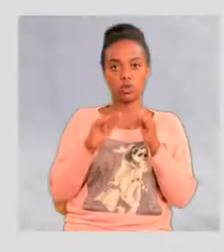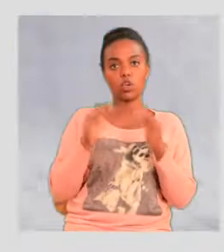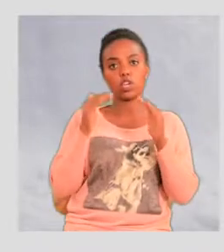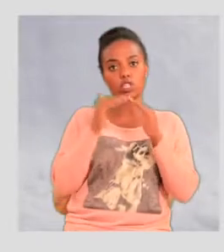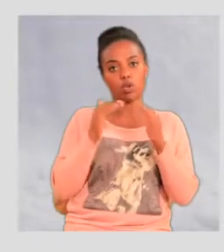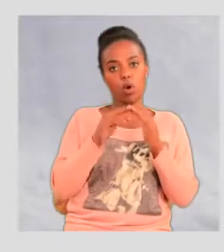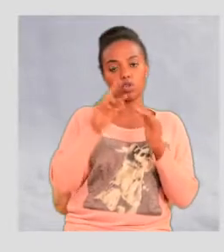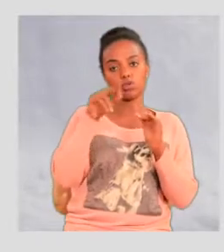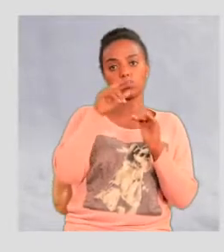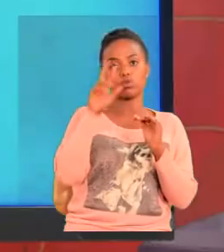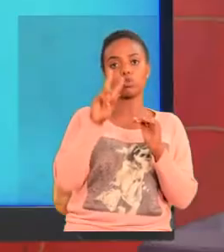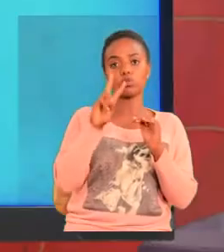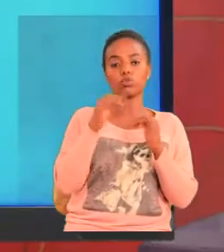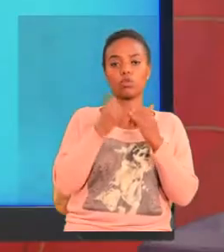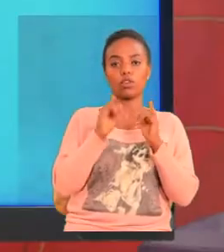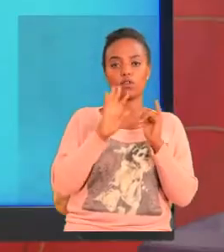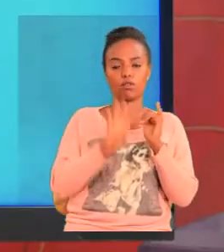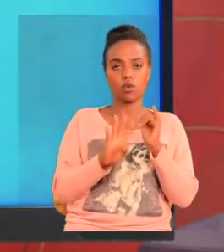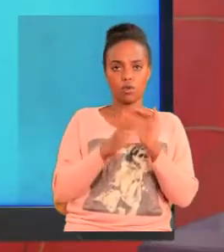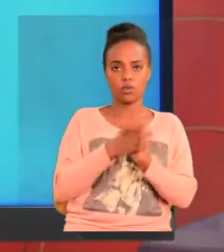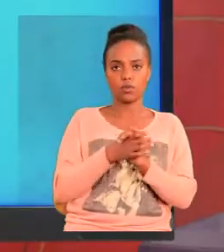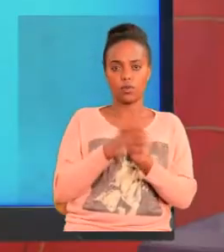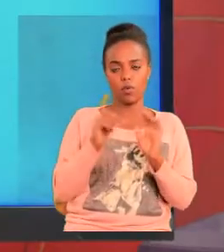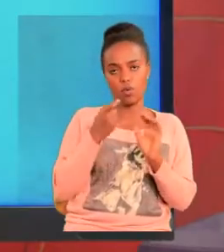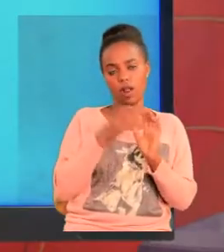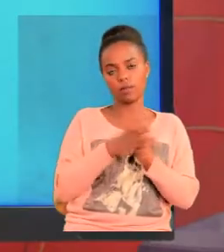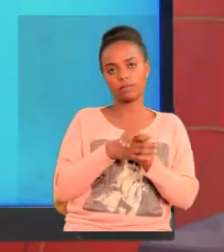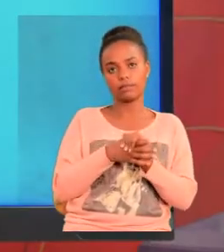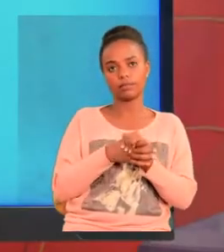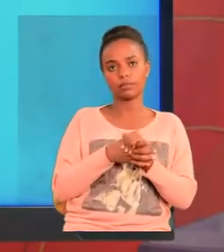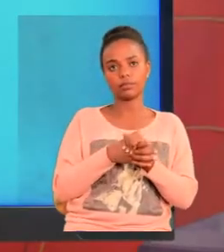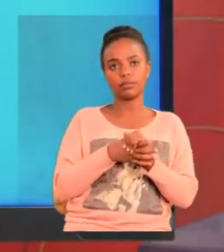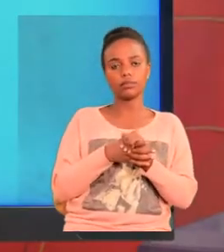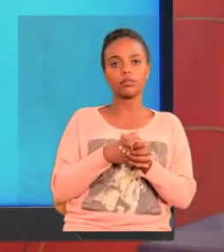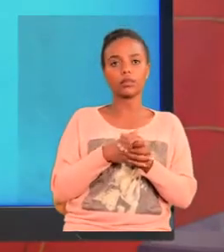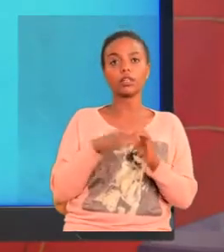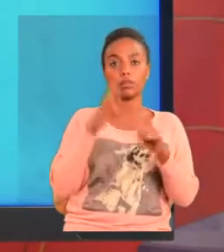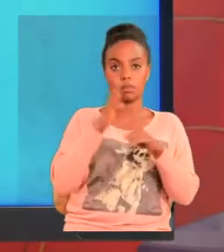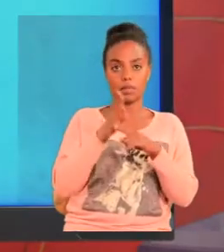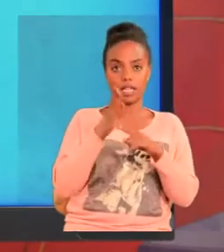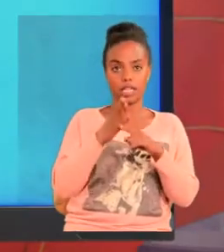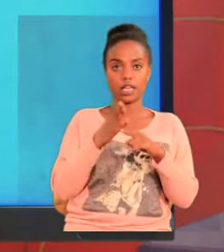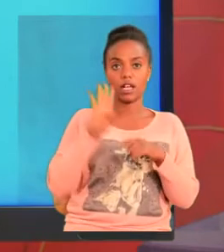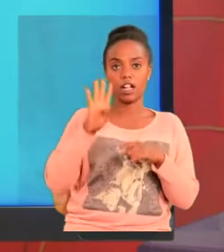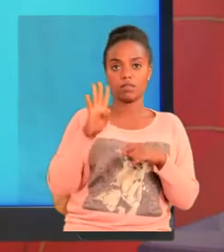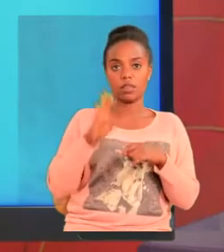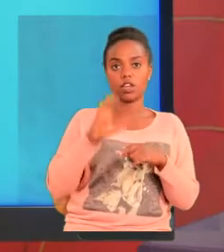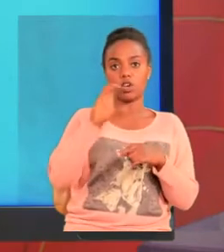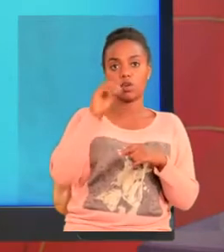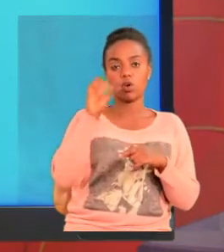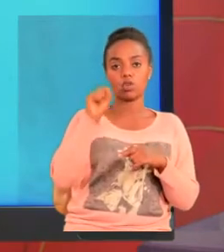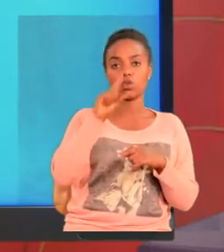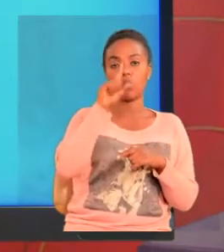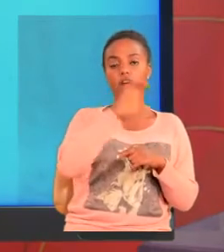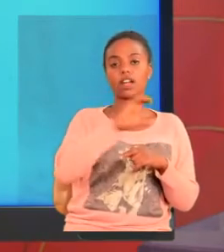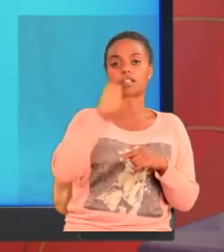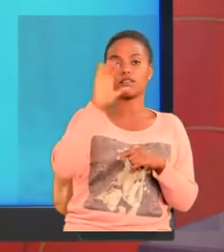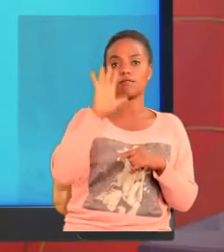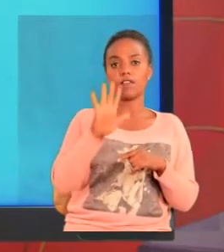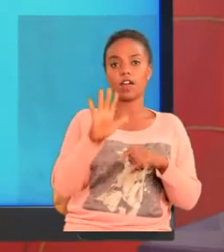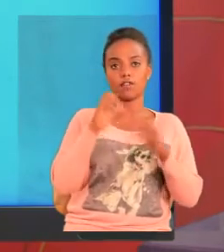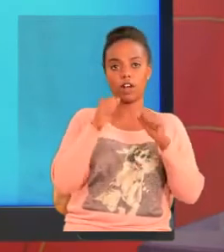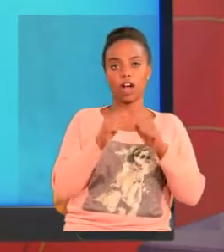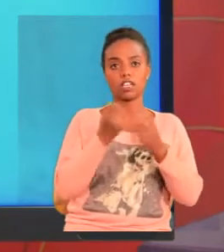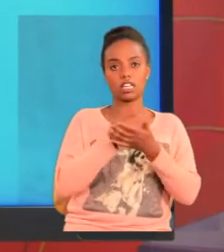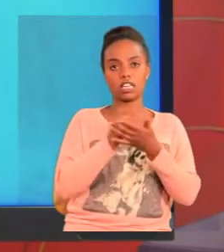4. Now the next example is this one, cos 105. Cos 105 can be